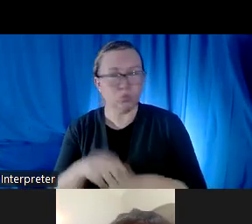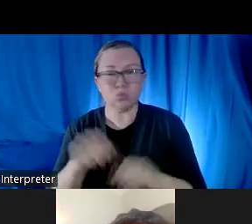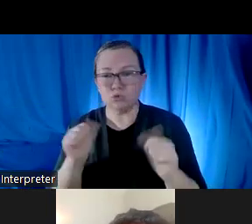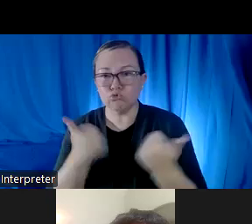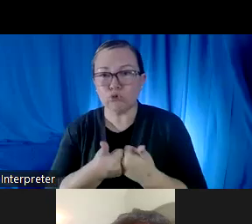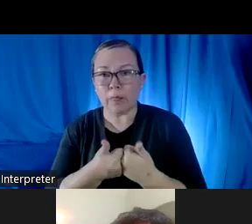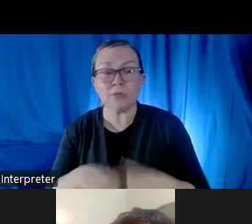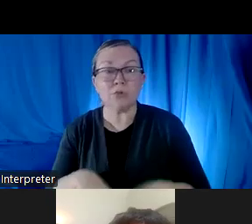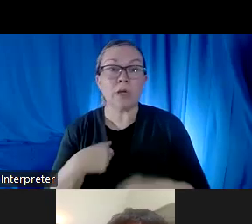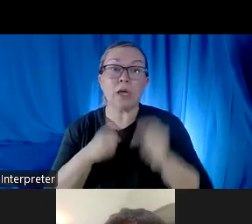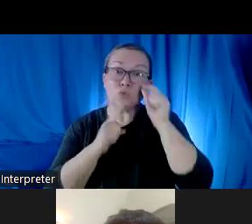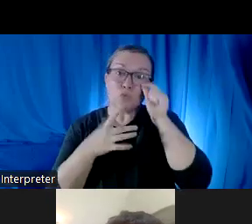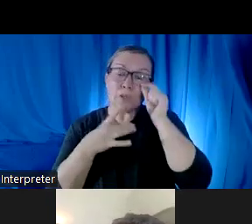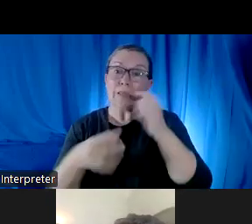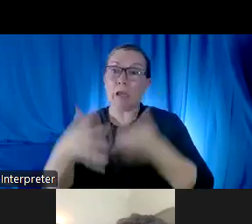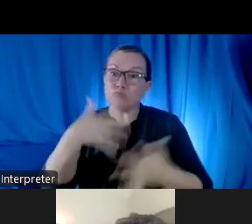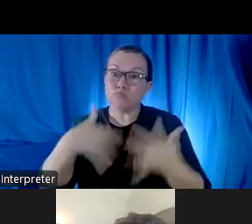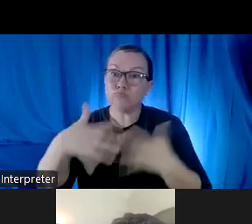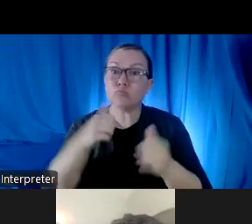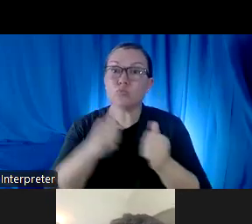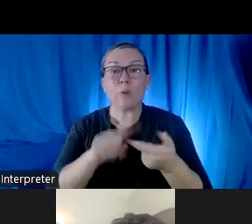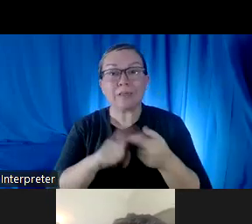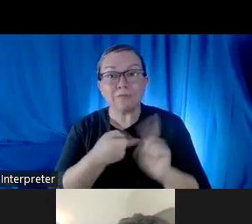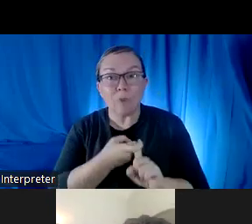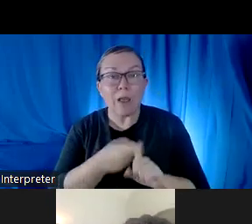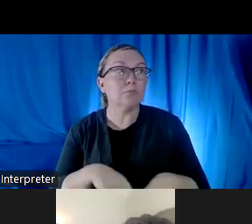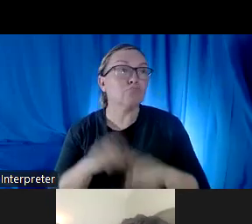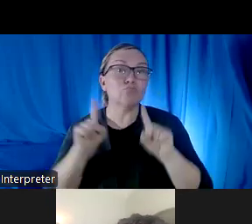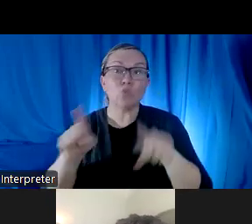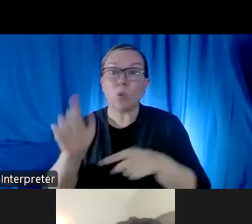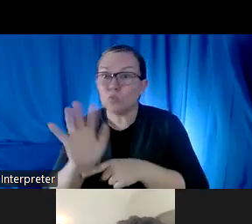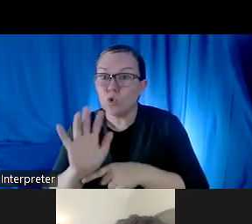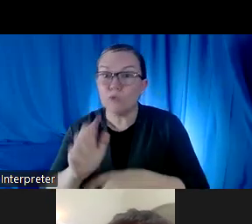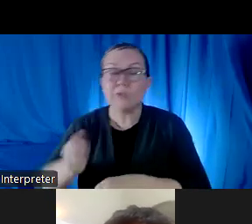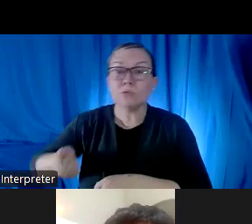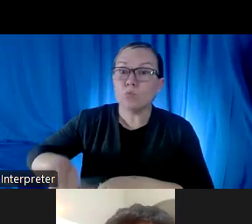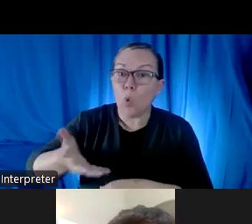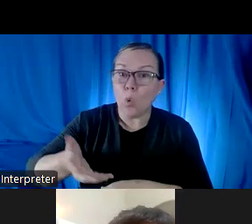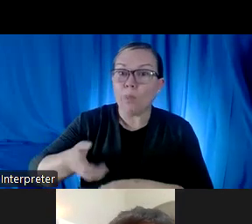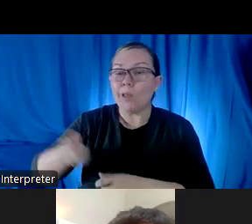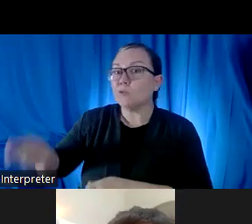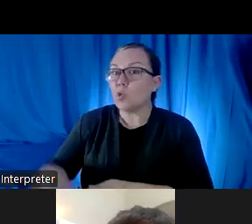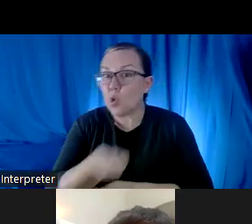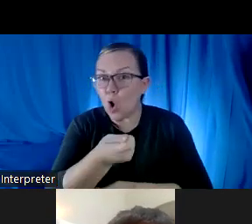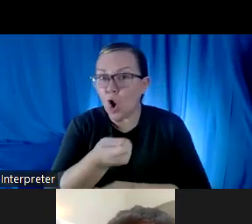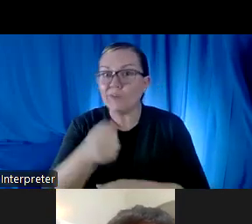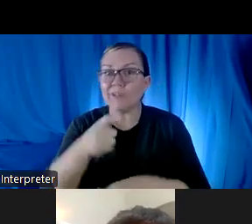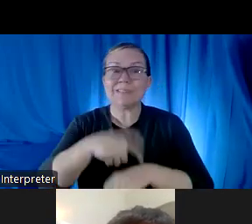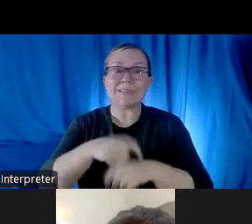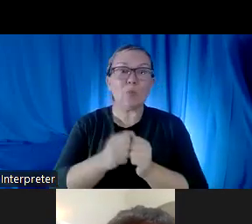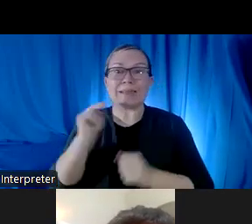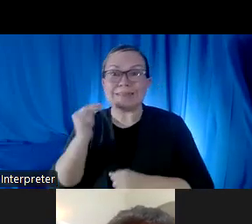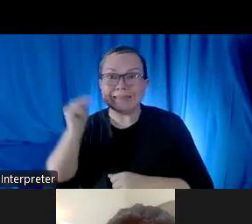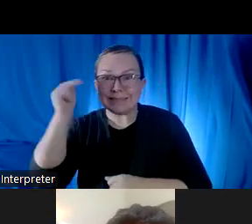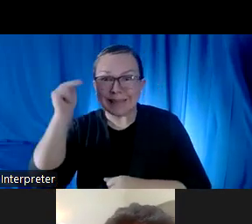I really like hanging out with my friends, going to movies, bowling, golfing, spending time with my nieces and